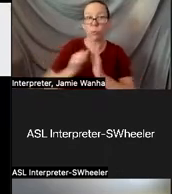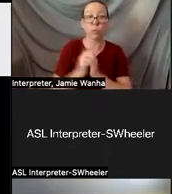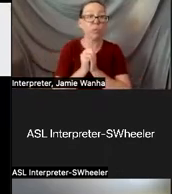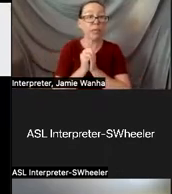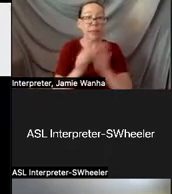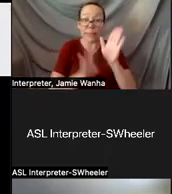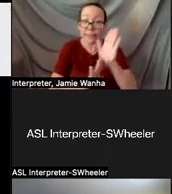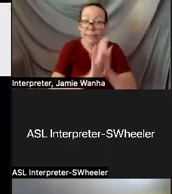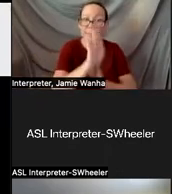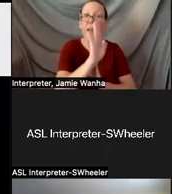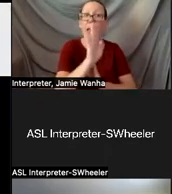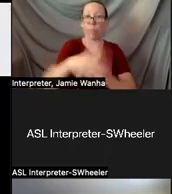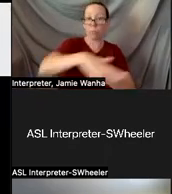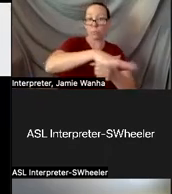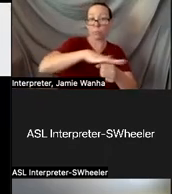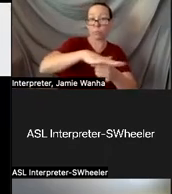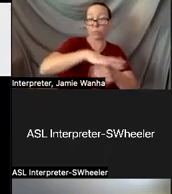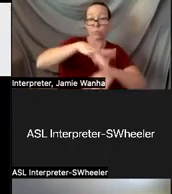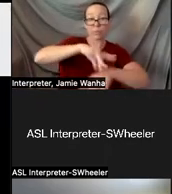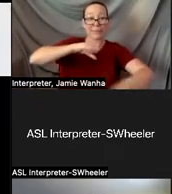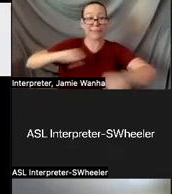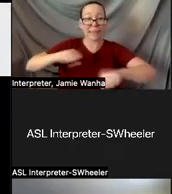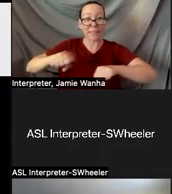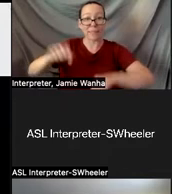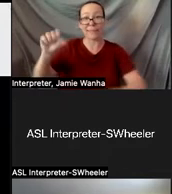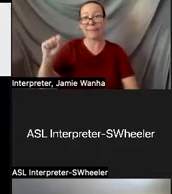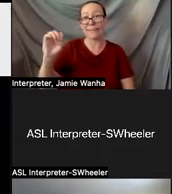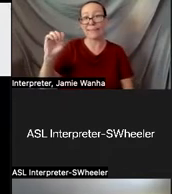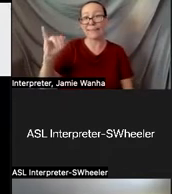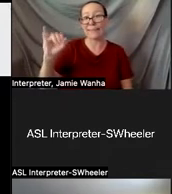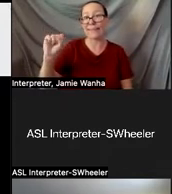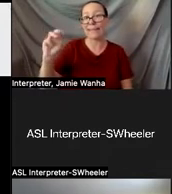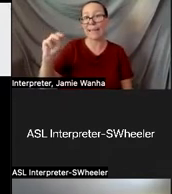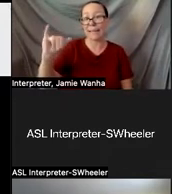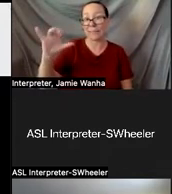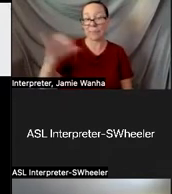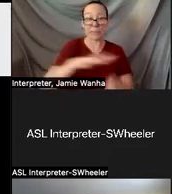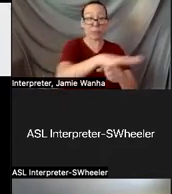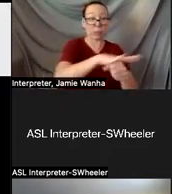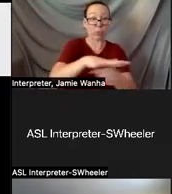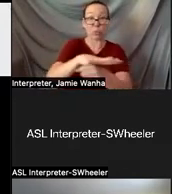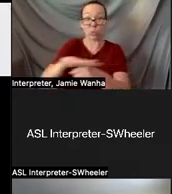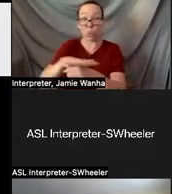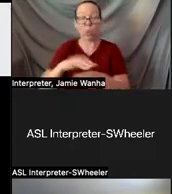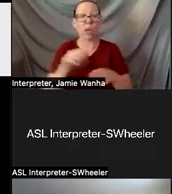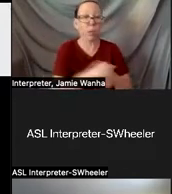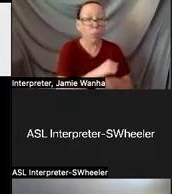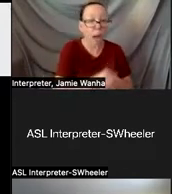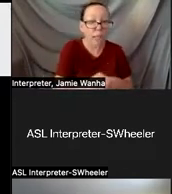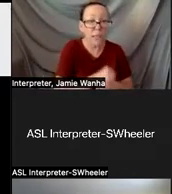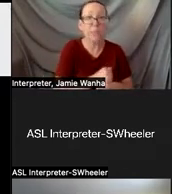strategy. Number three, compile inventories of this vulnerable structure.